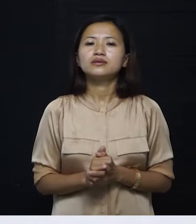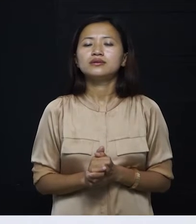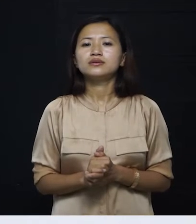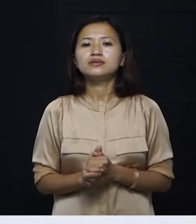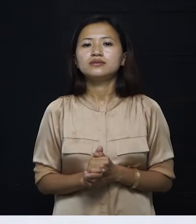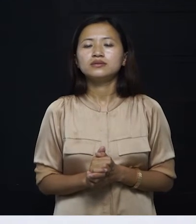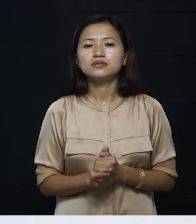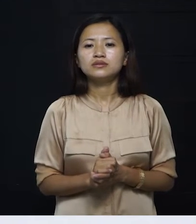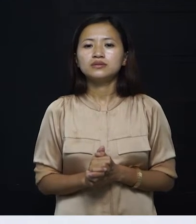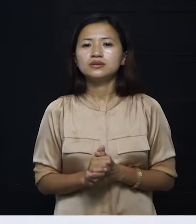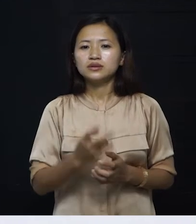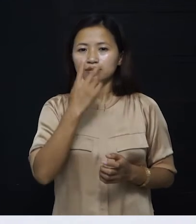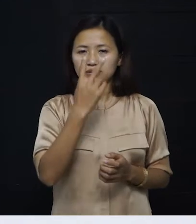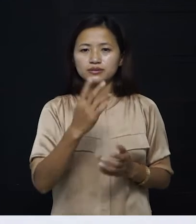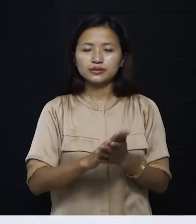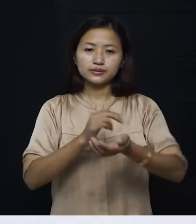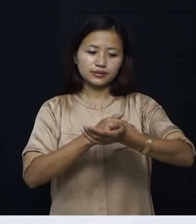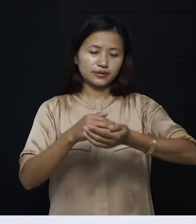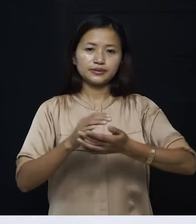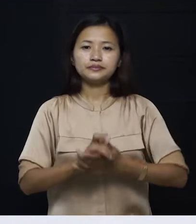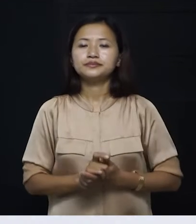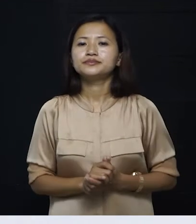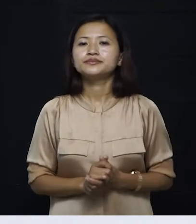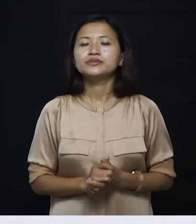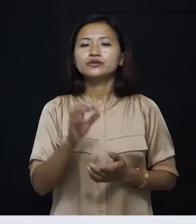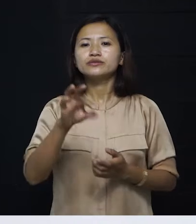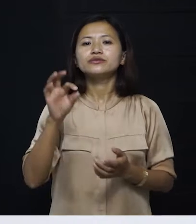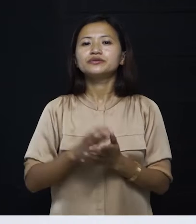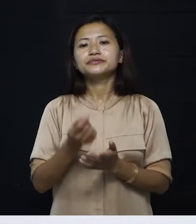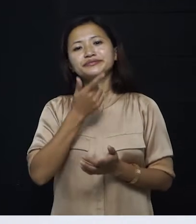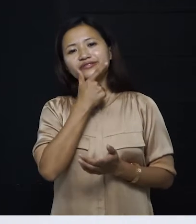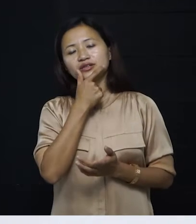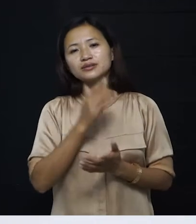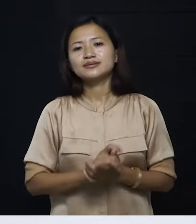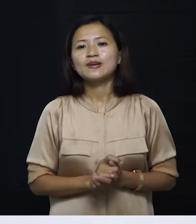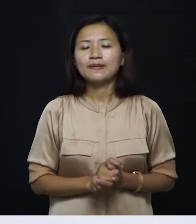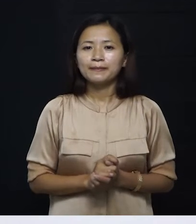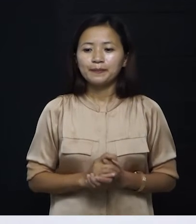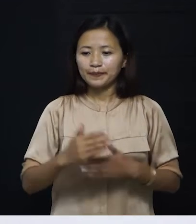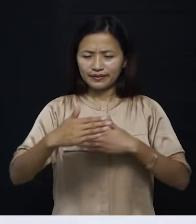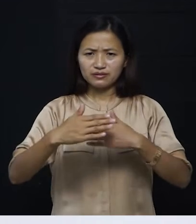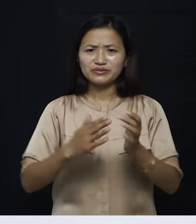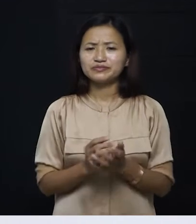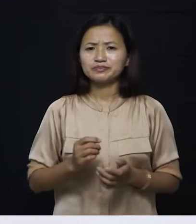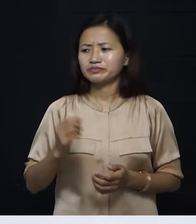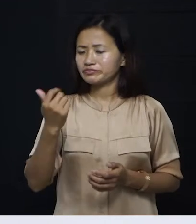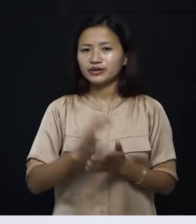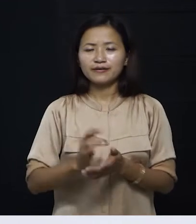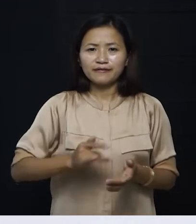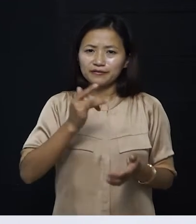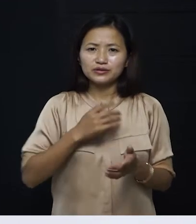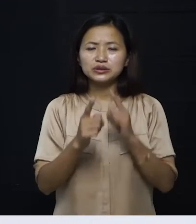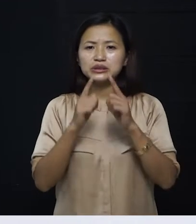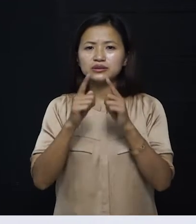Okay, now looking at the name, you may find it funny also, isn't it? Near money means you may feel that it is, we